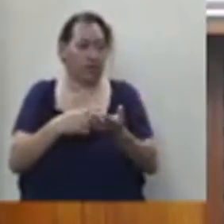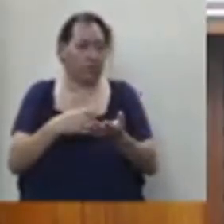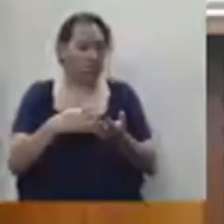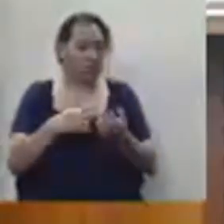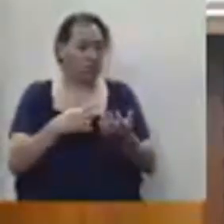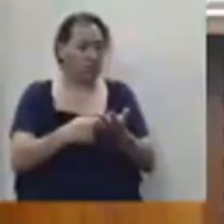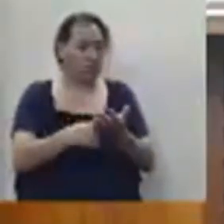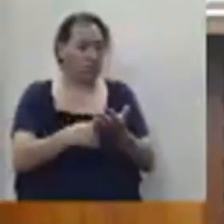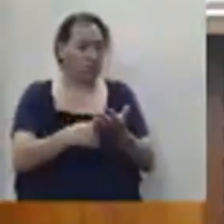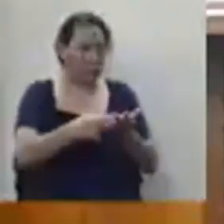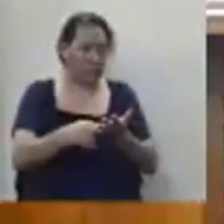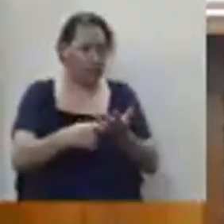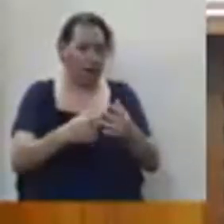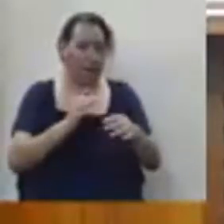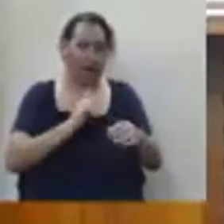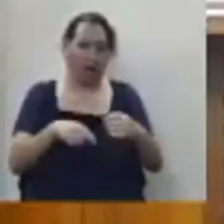COVID-19.